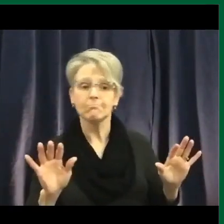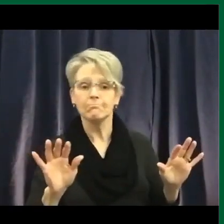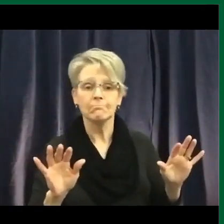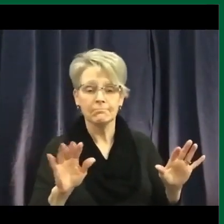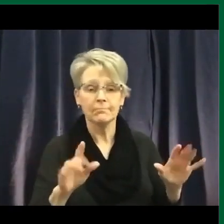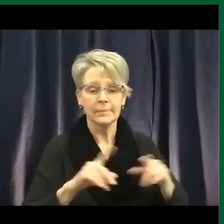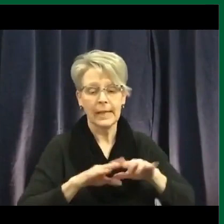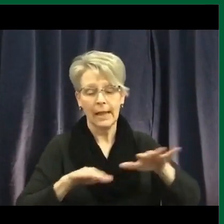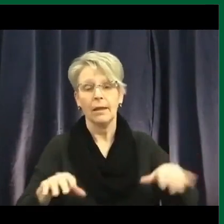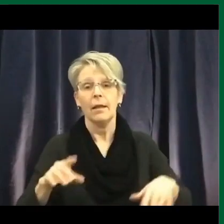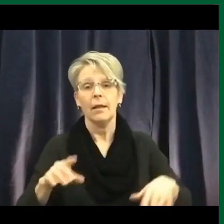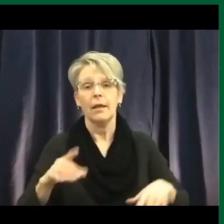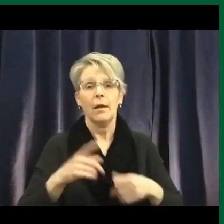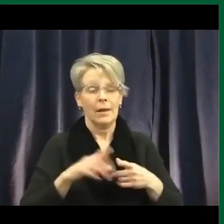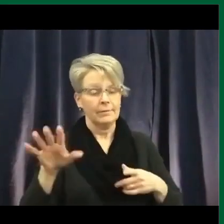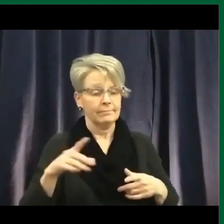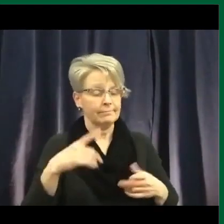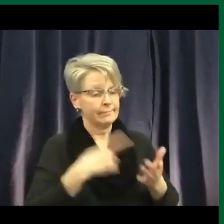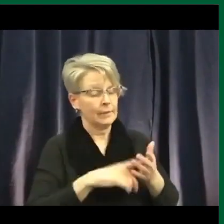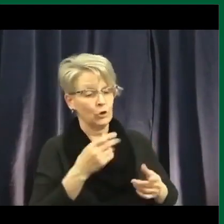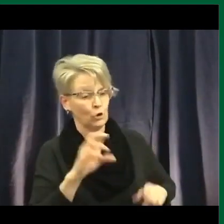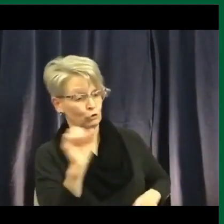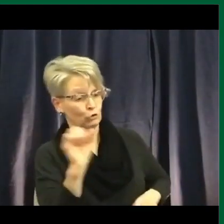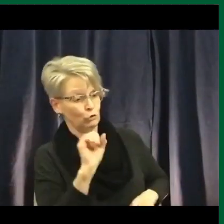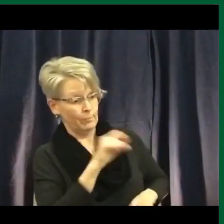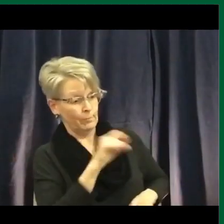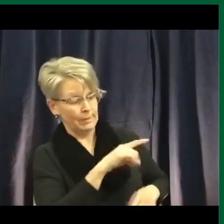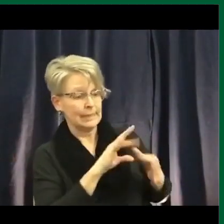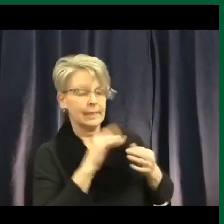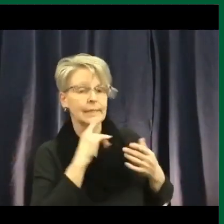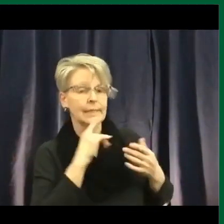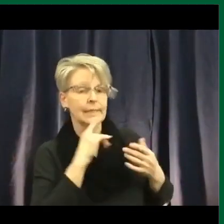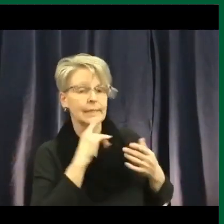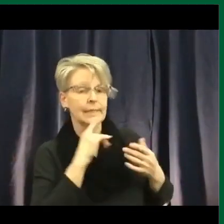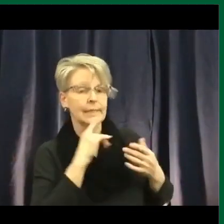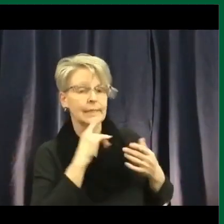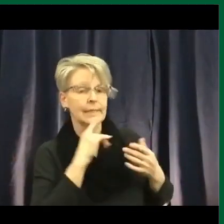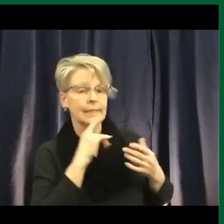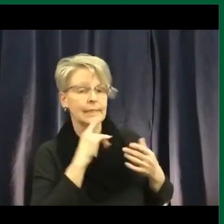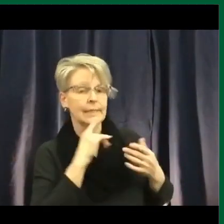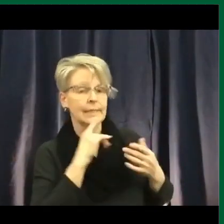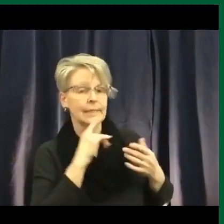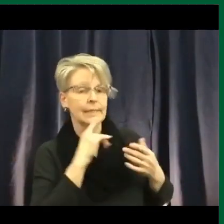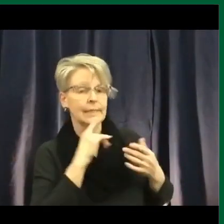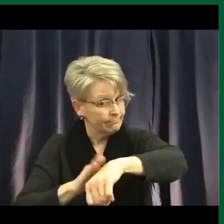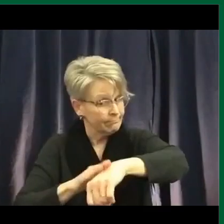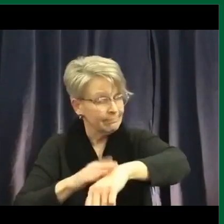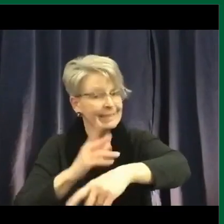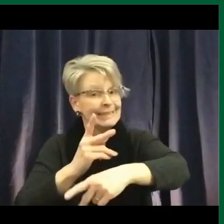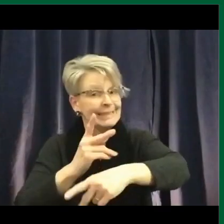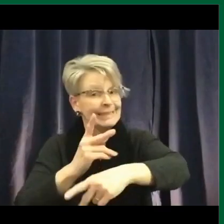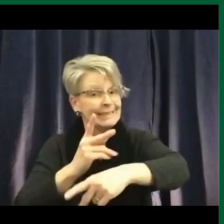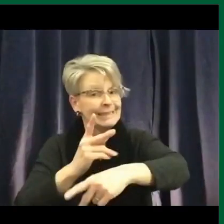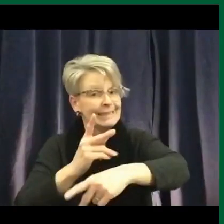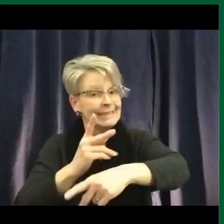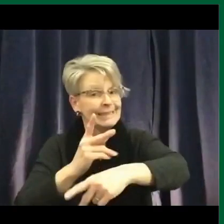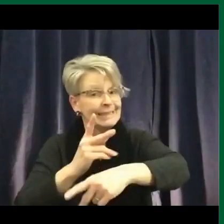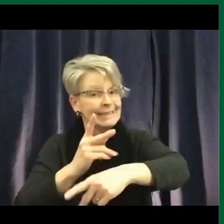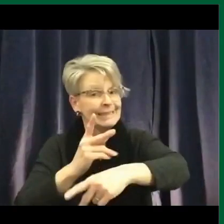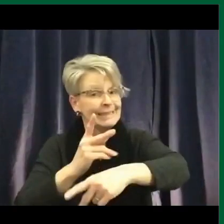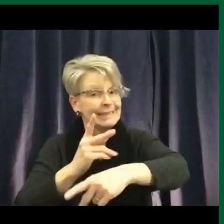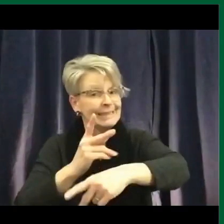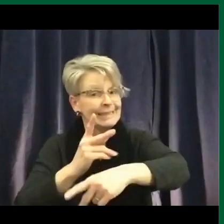Saskatchewan. But to Dr. Shahab's point, this cautious softening of the measures that we have in place should not be